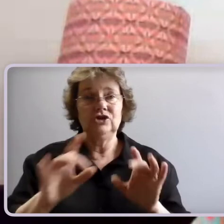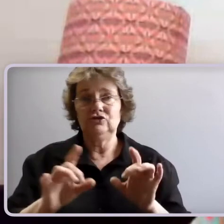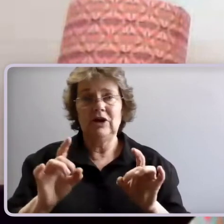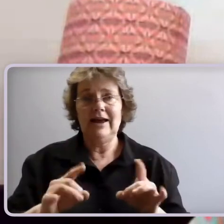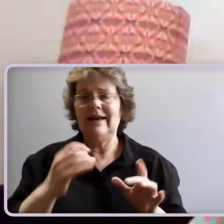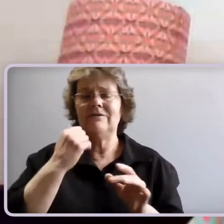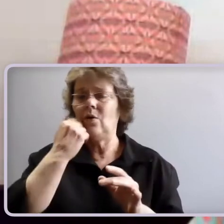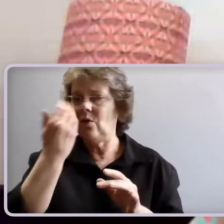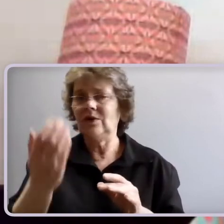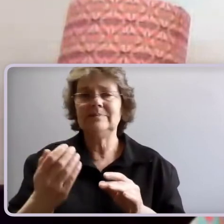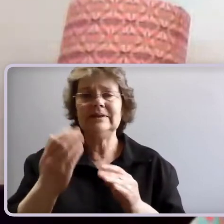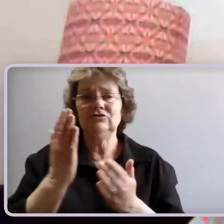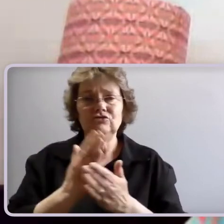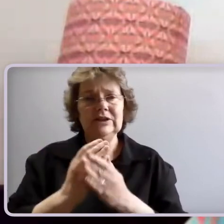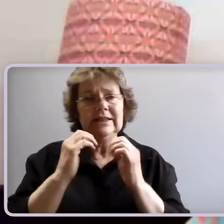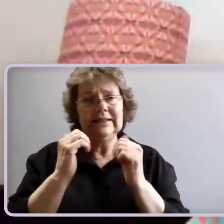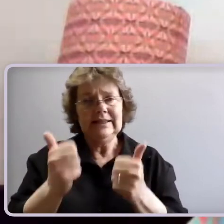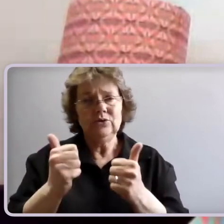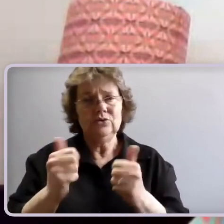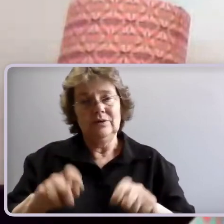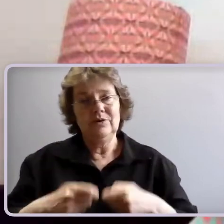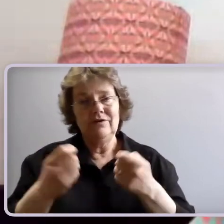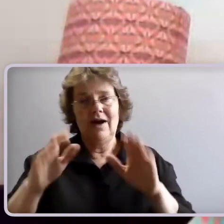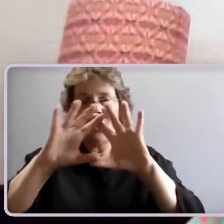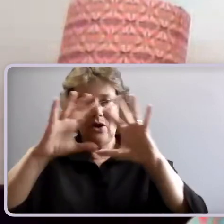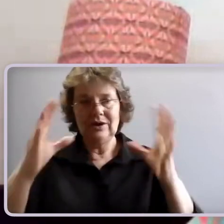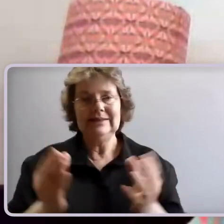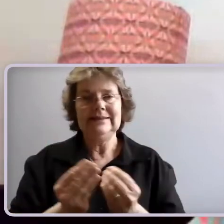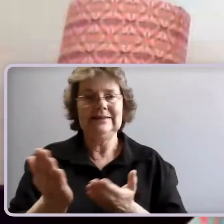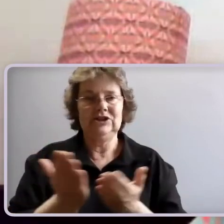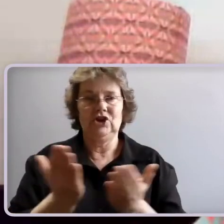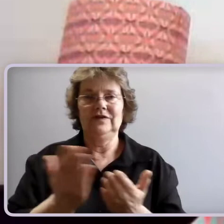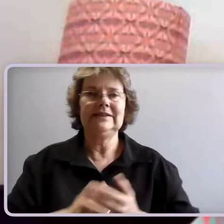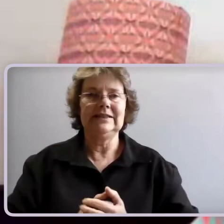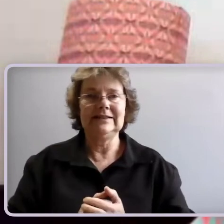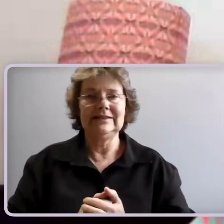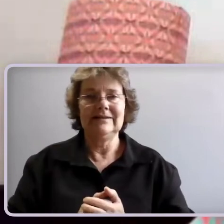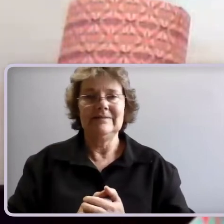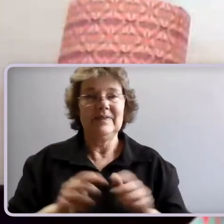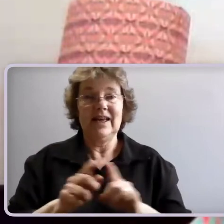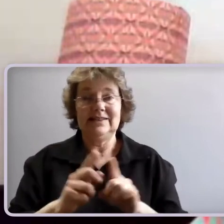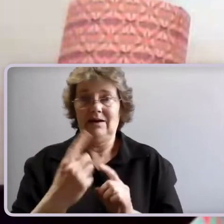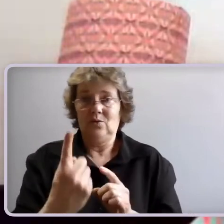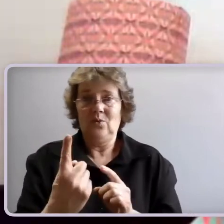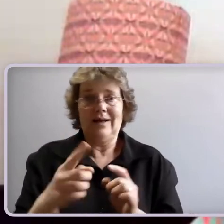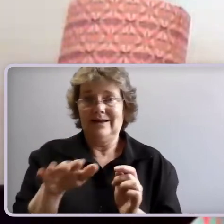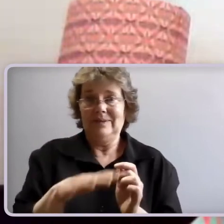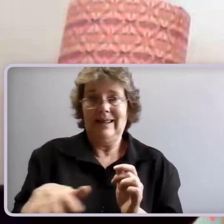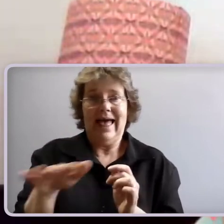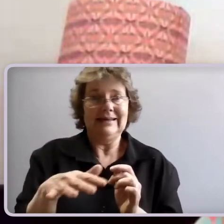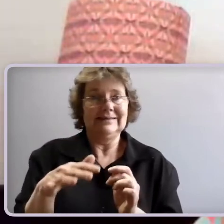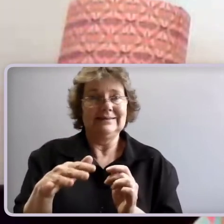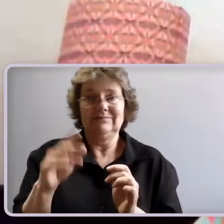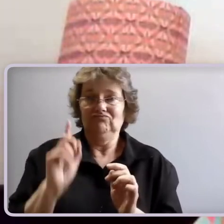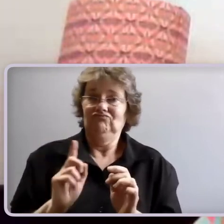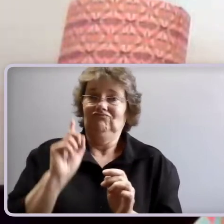holistic services to our mob, and kind of a one-stop shop, really, where they go in and there's people can access everything